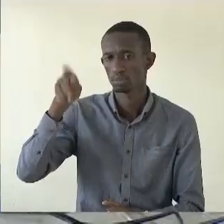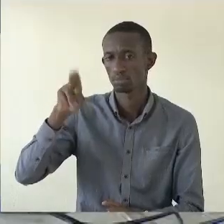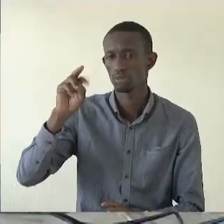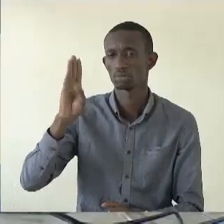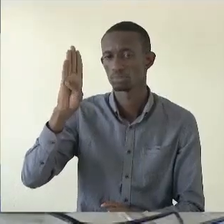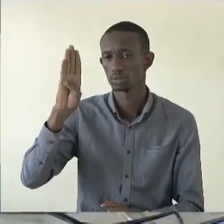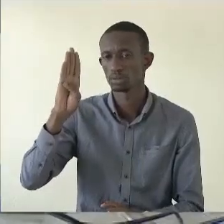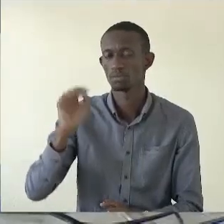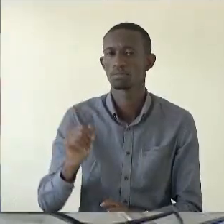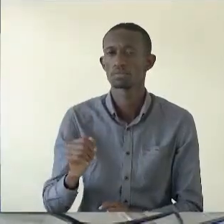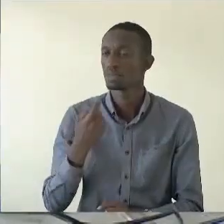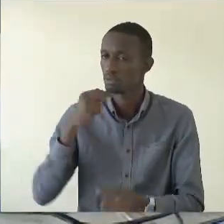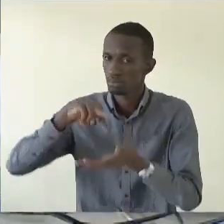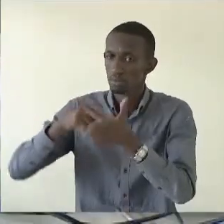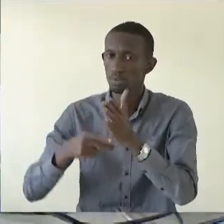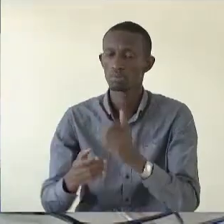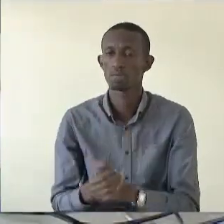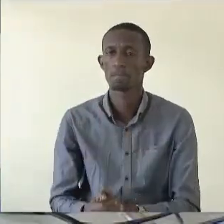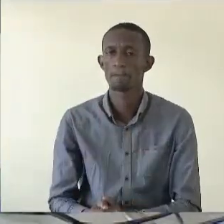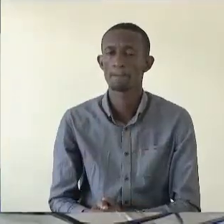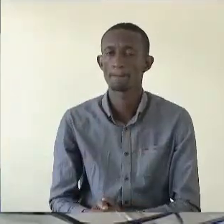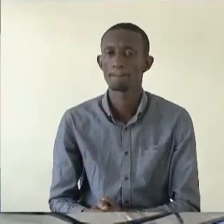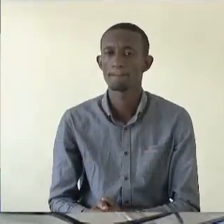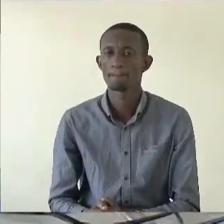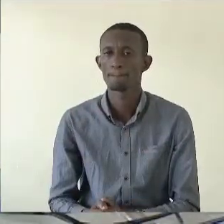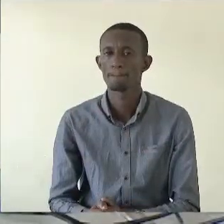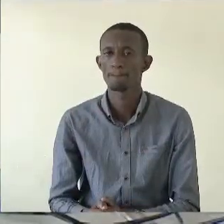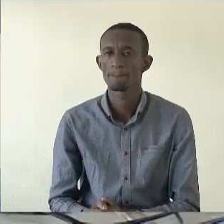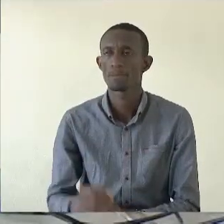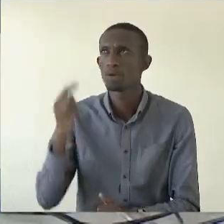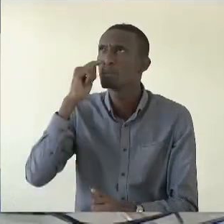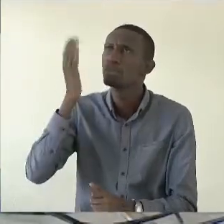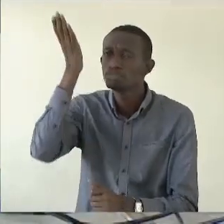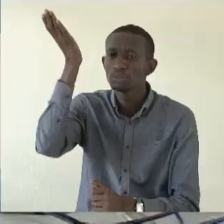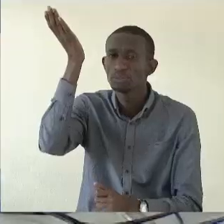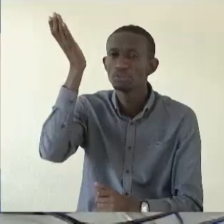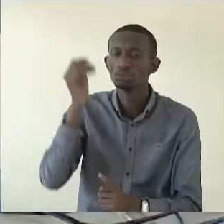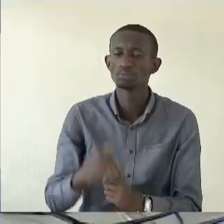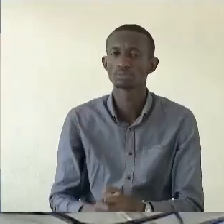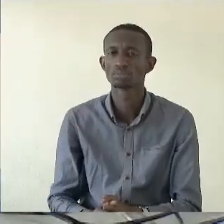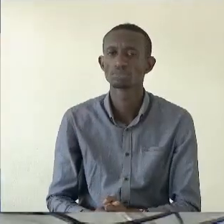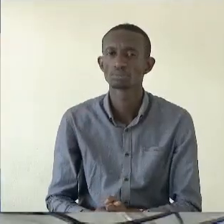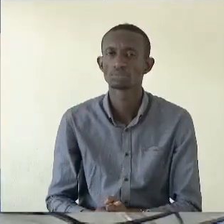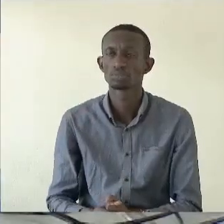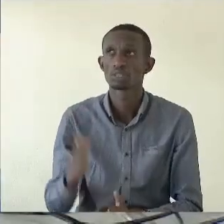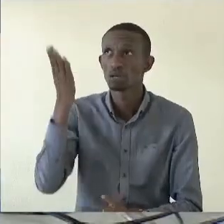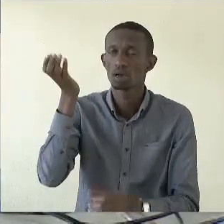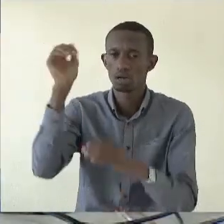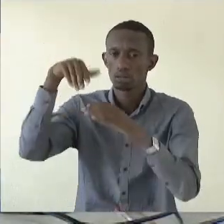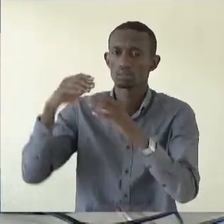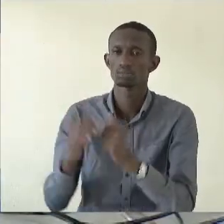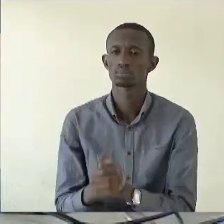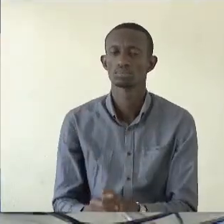the substituent that we have over here, this one here, was occupying